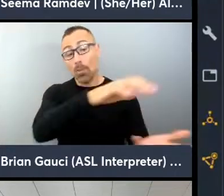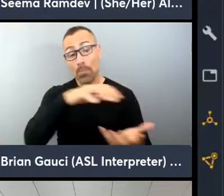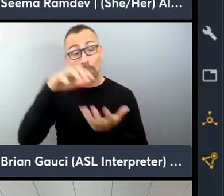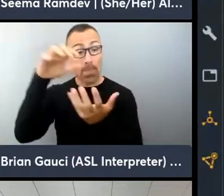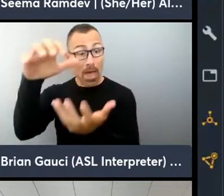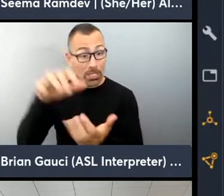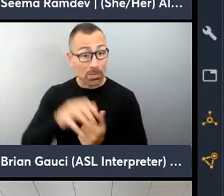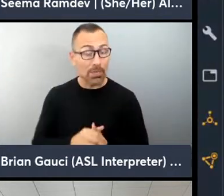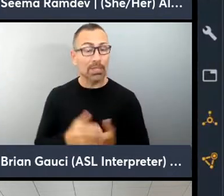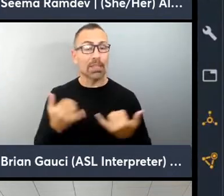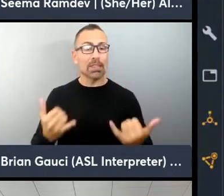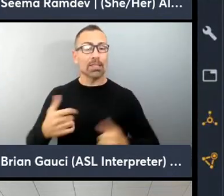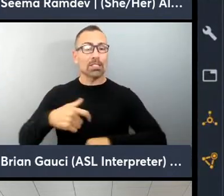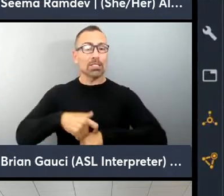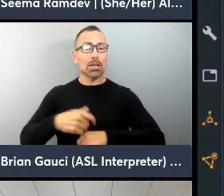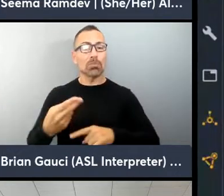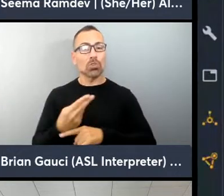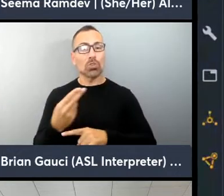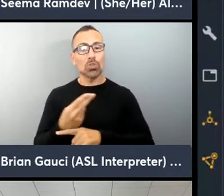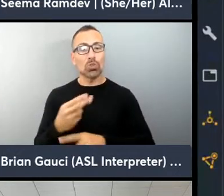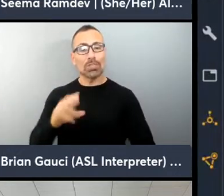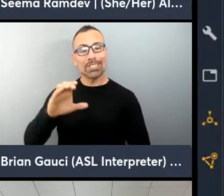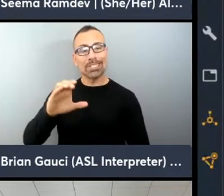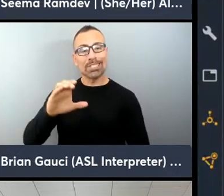from a CSV file.